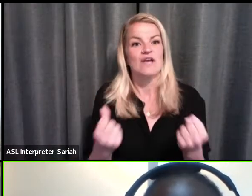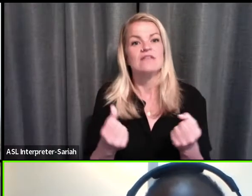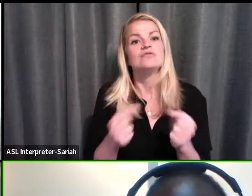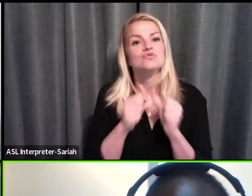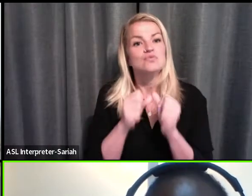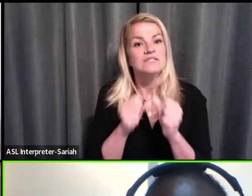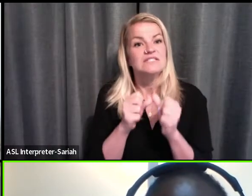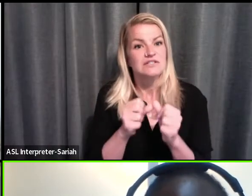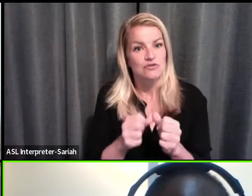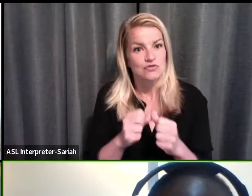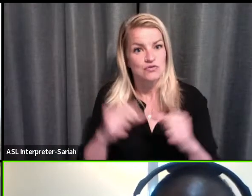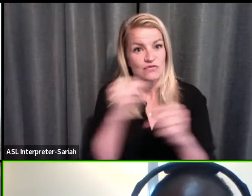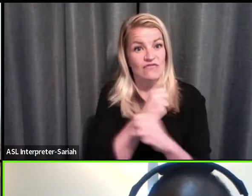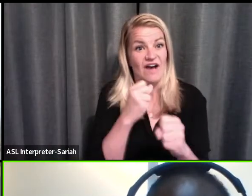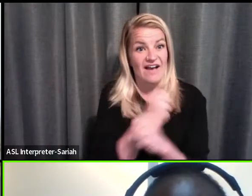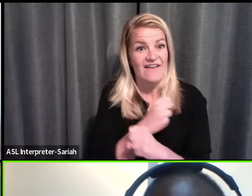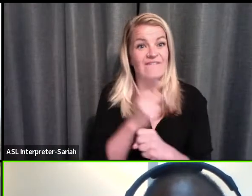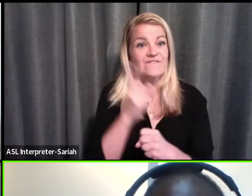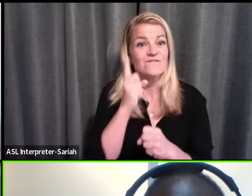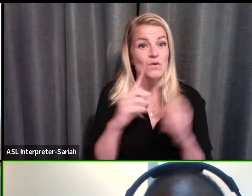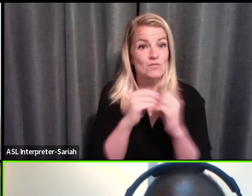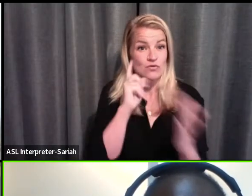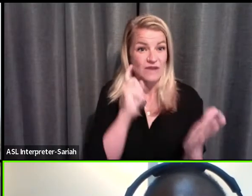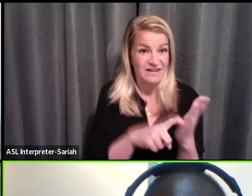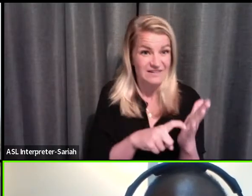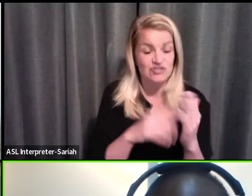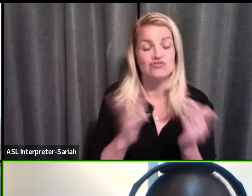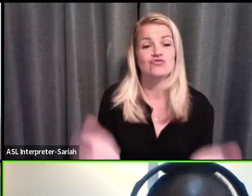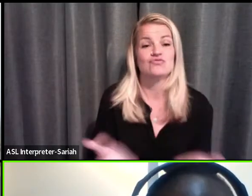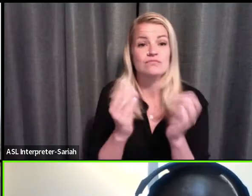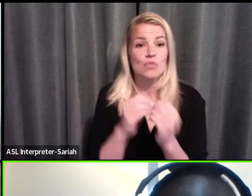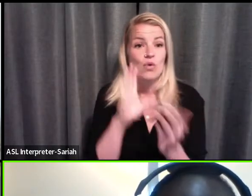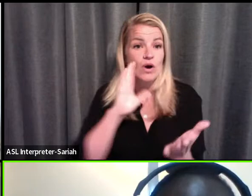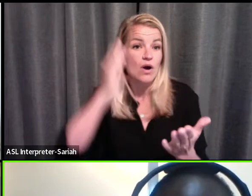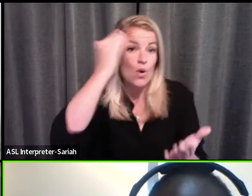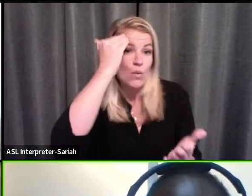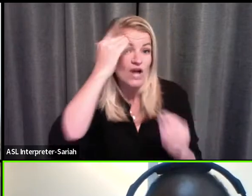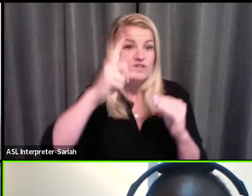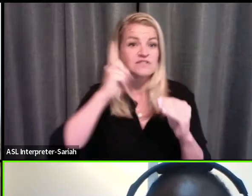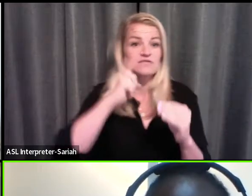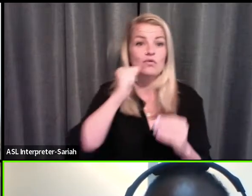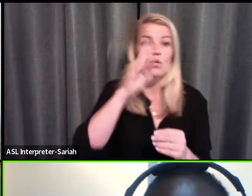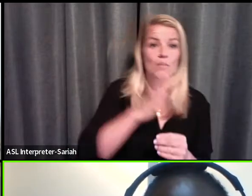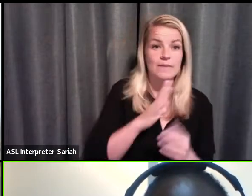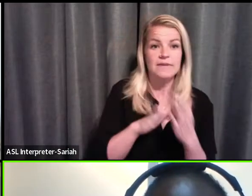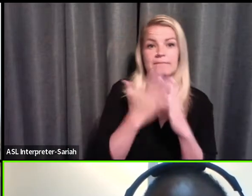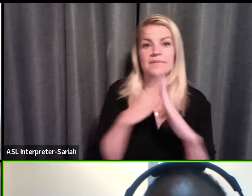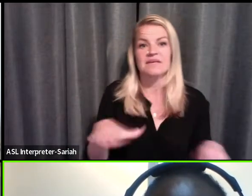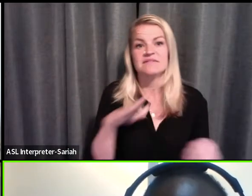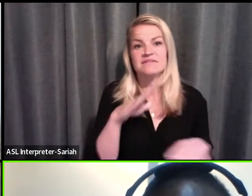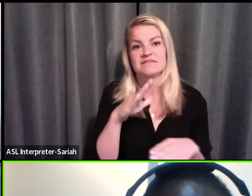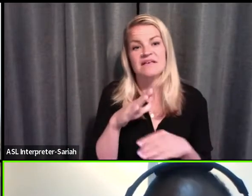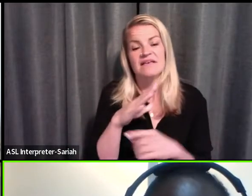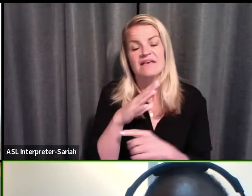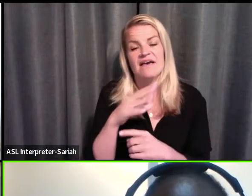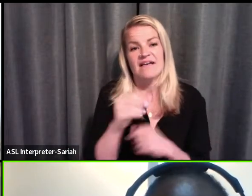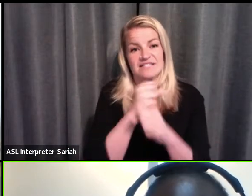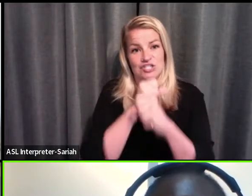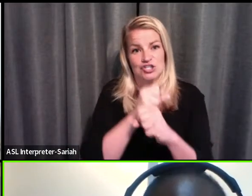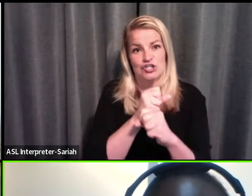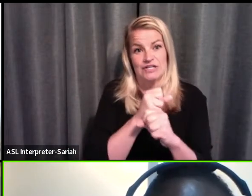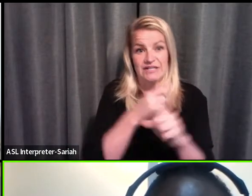conflict issues, hence raising awareness of women, peace, and security agenda. As a